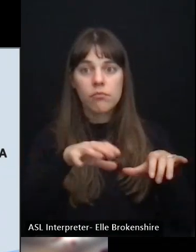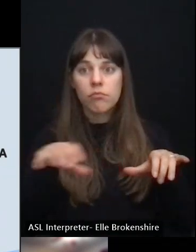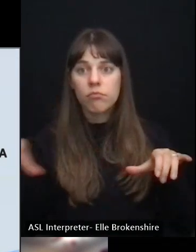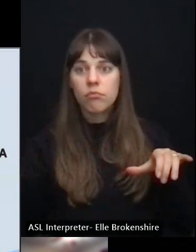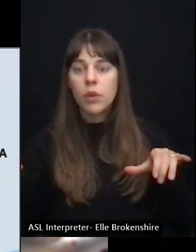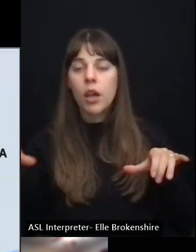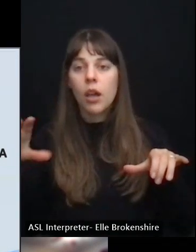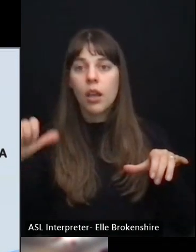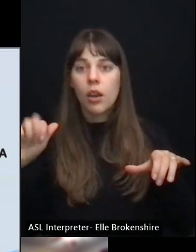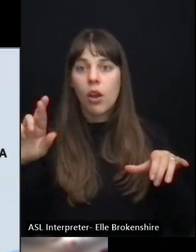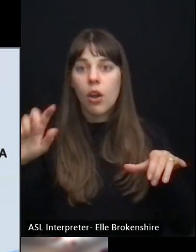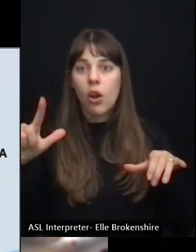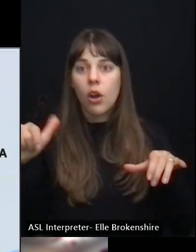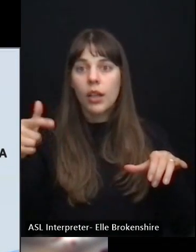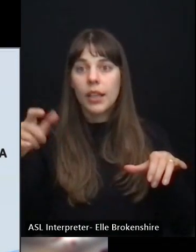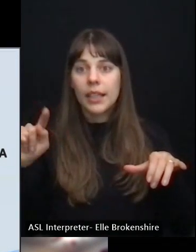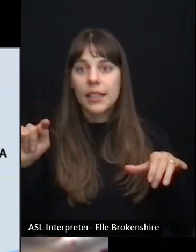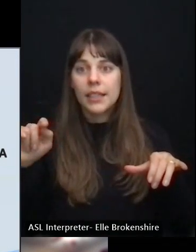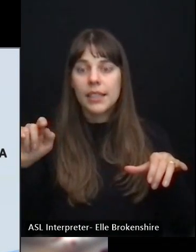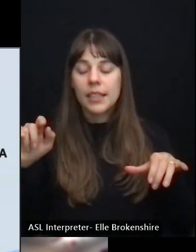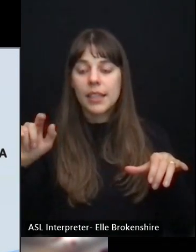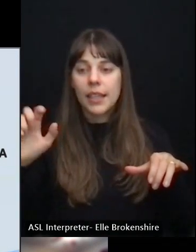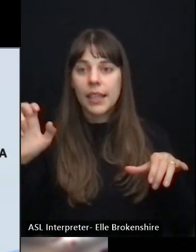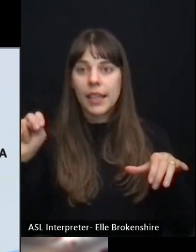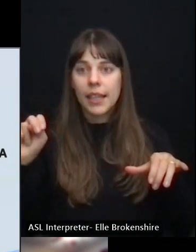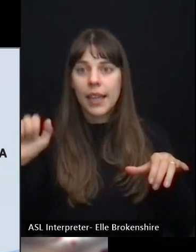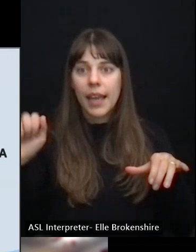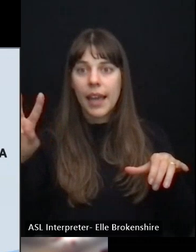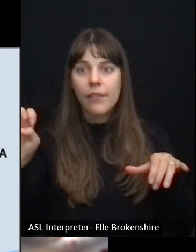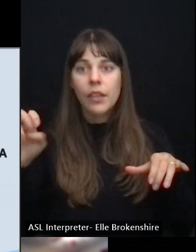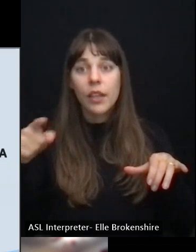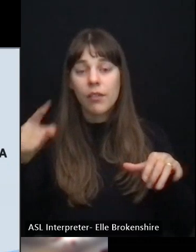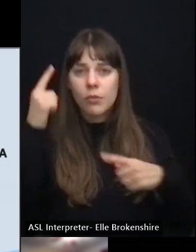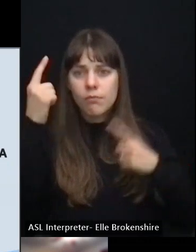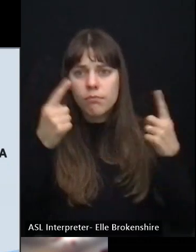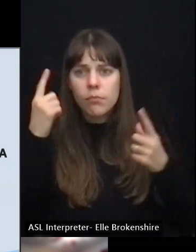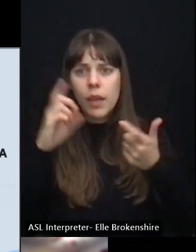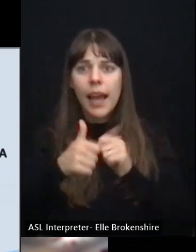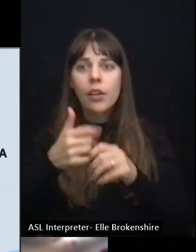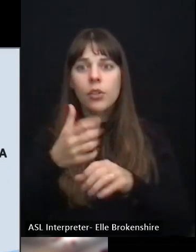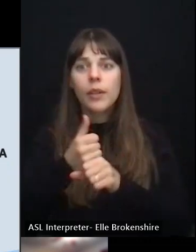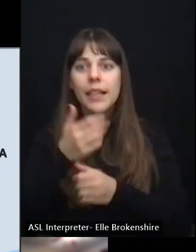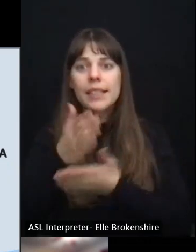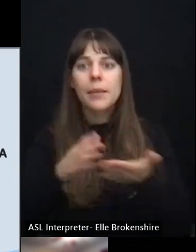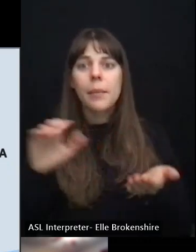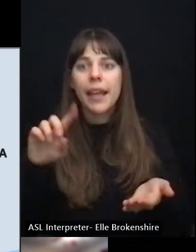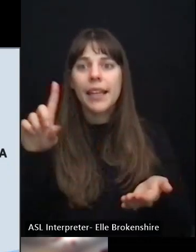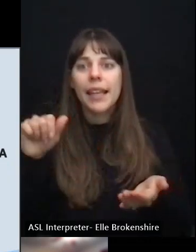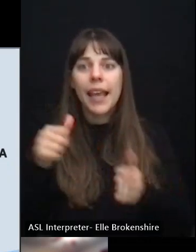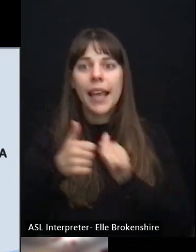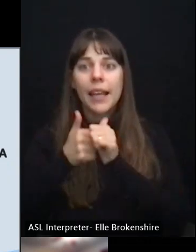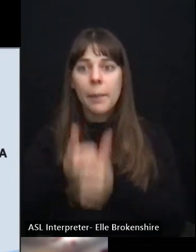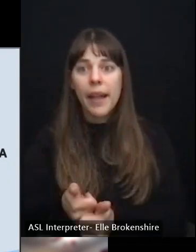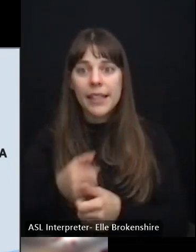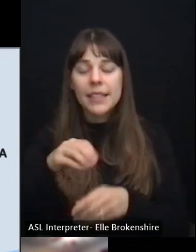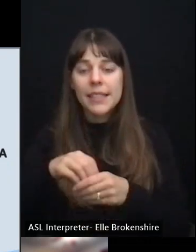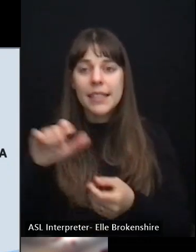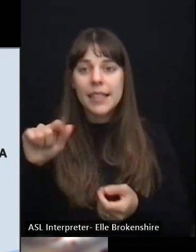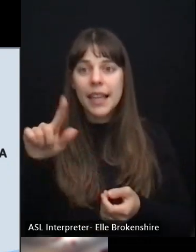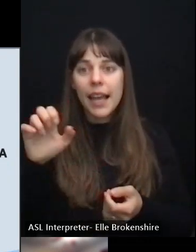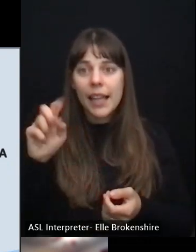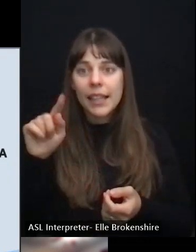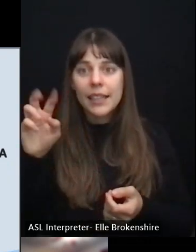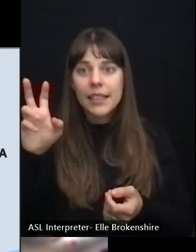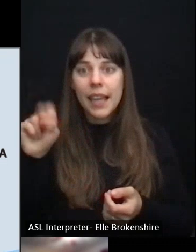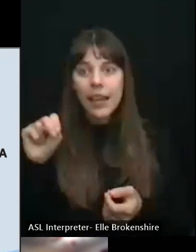has any thought been given to try to figure out how to get some ADA compliance in Allentown so that we could